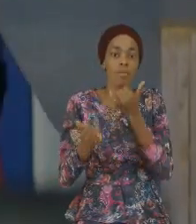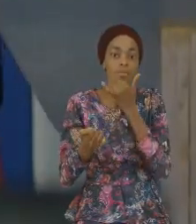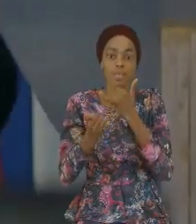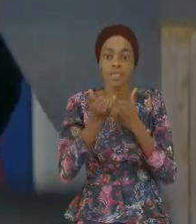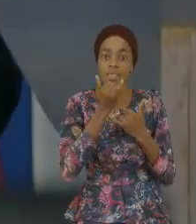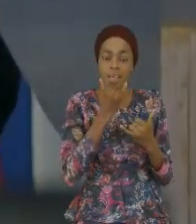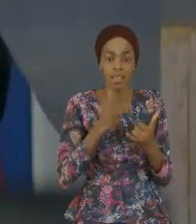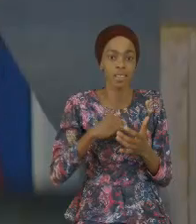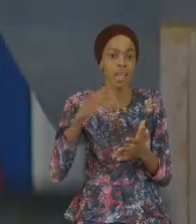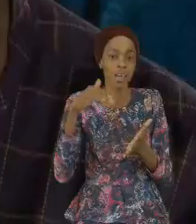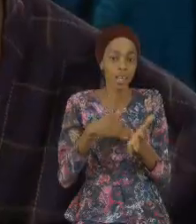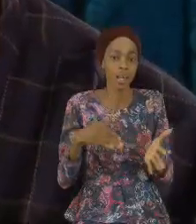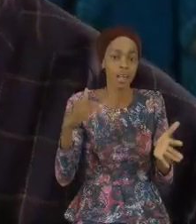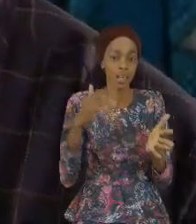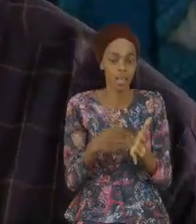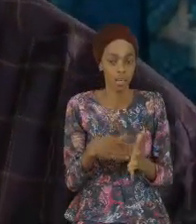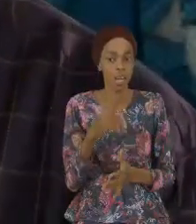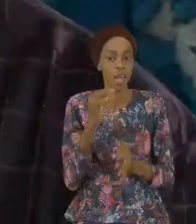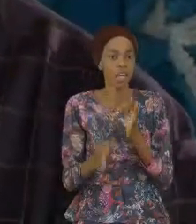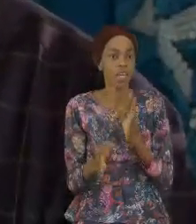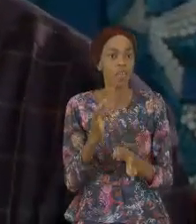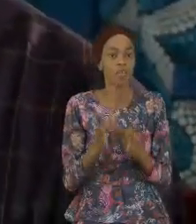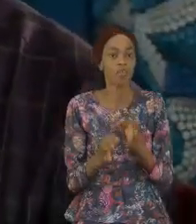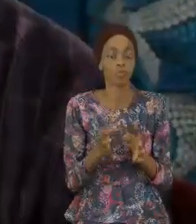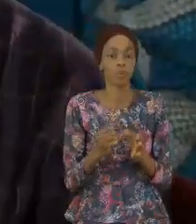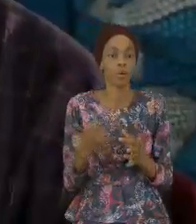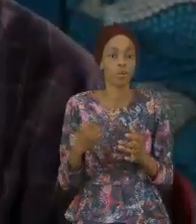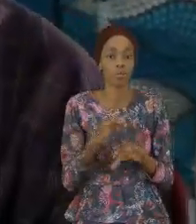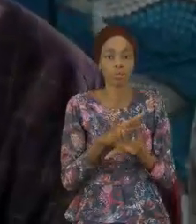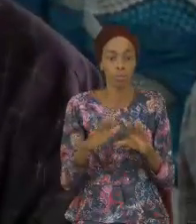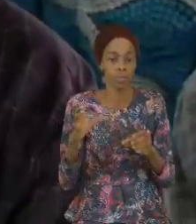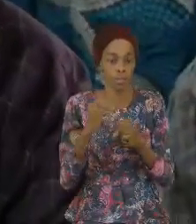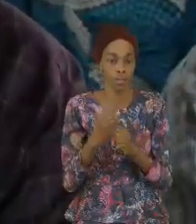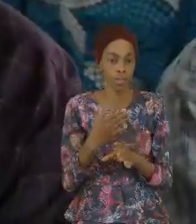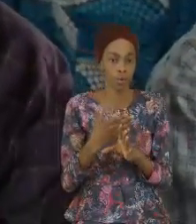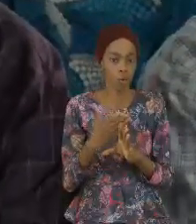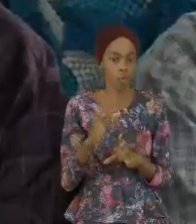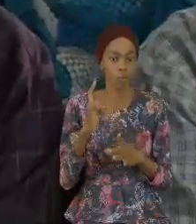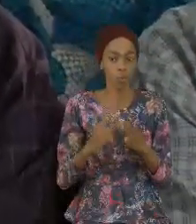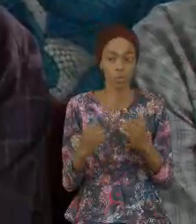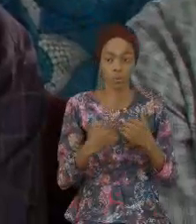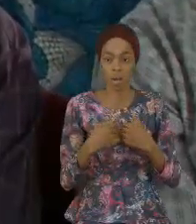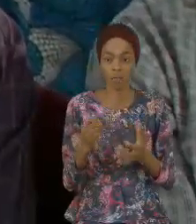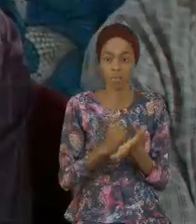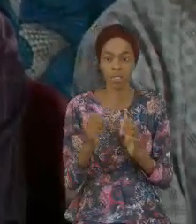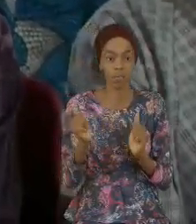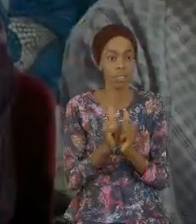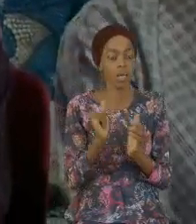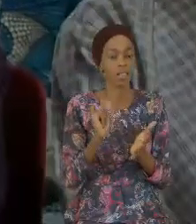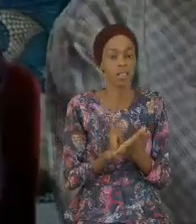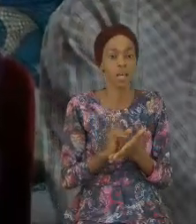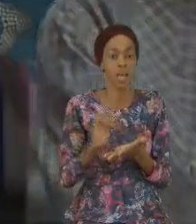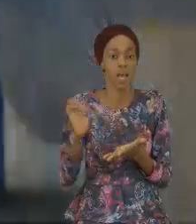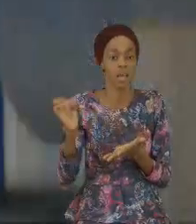over. If we don't take off what we have written with that eraser, any new thing you write on that